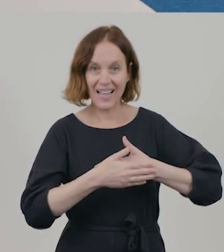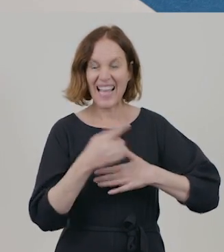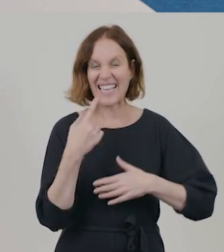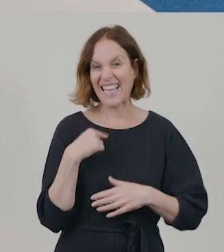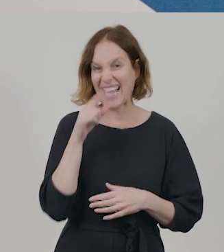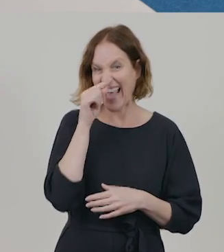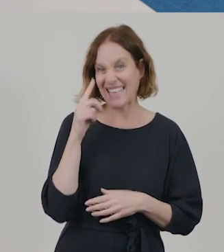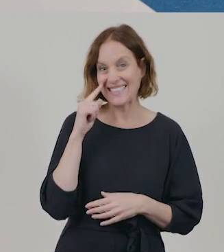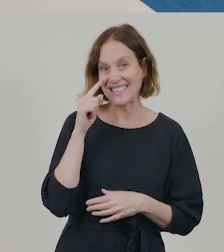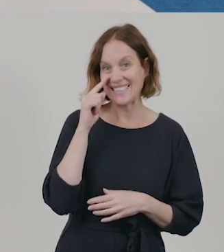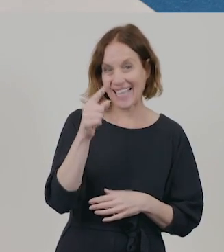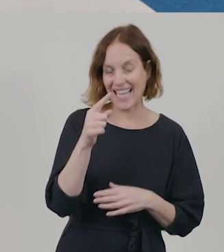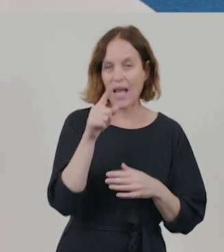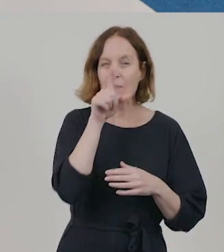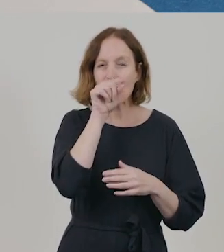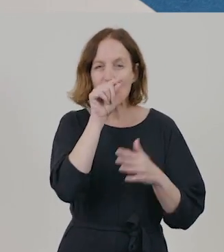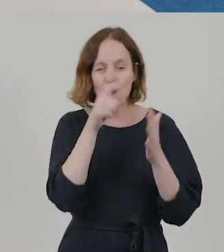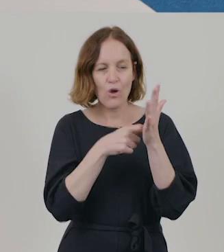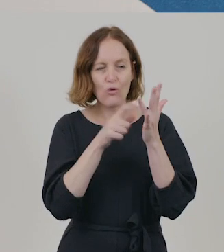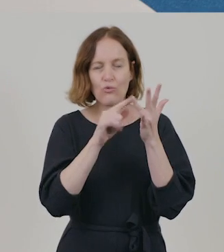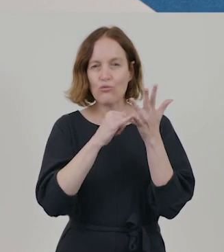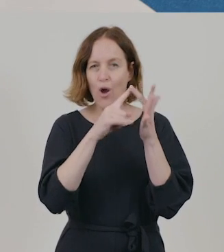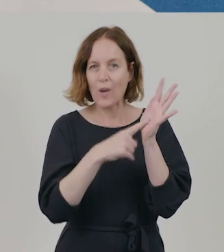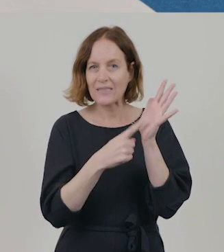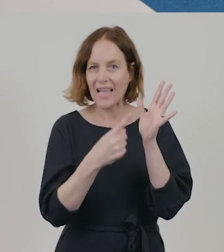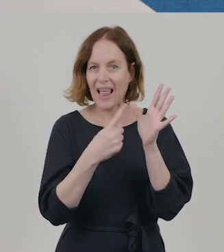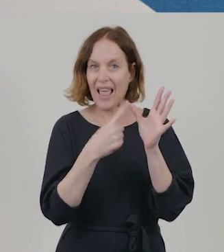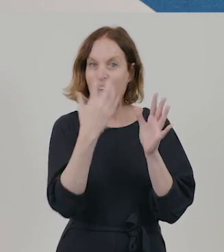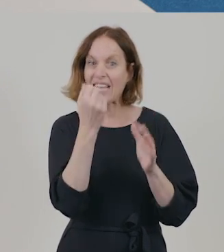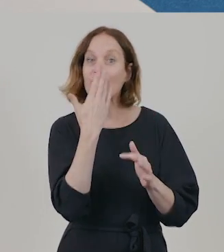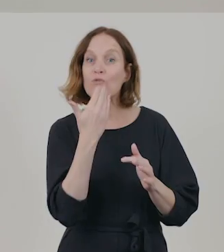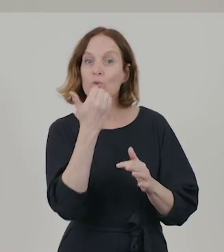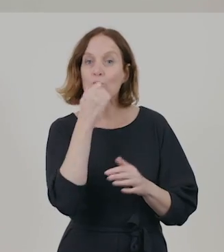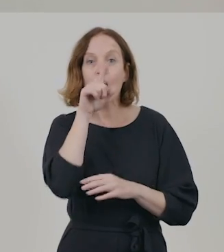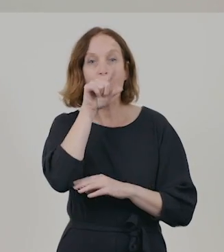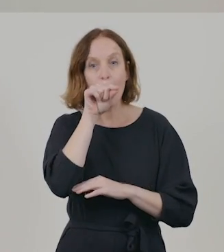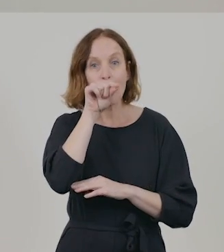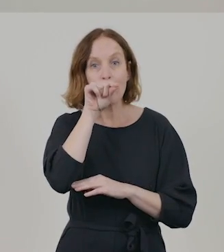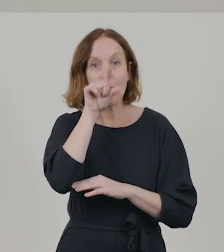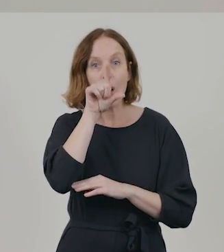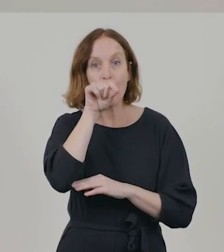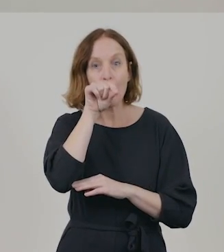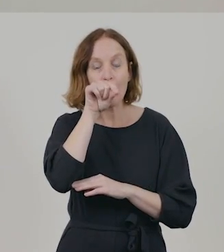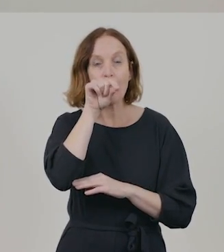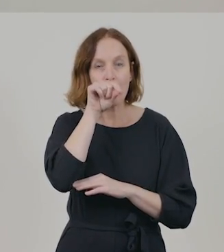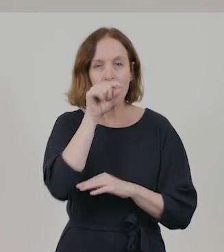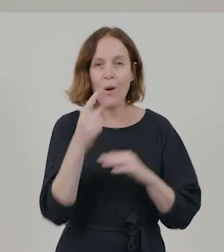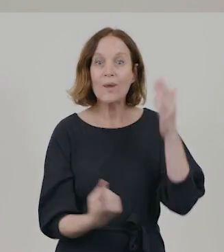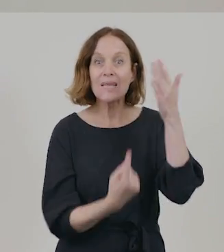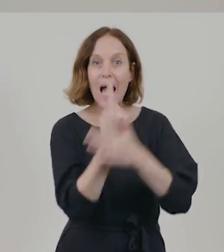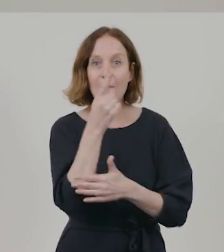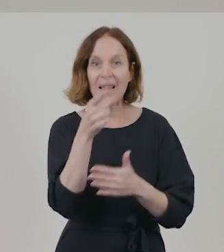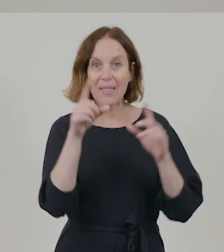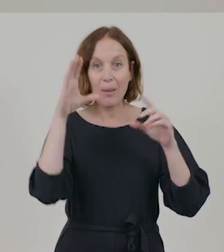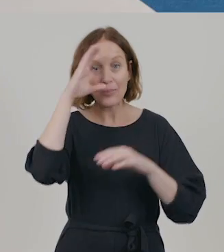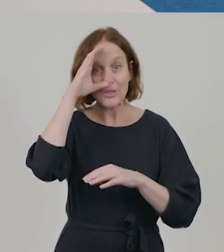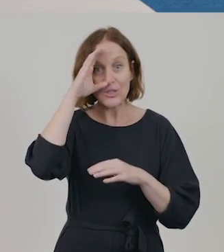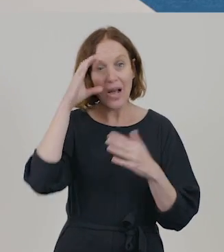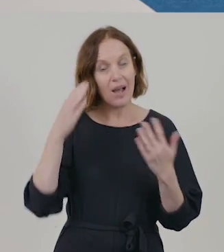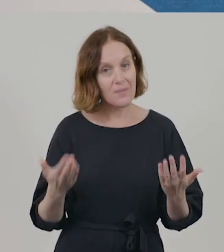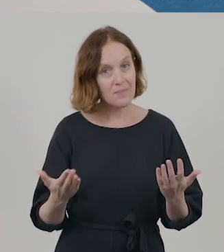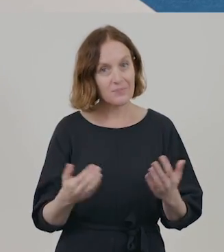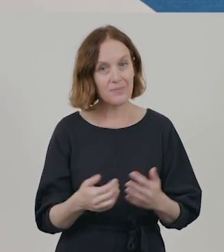The title of our story is I Am, a Rosie and Wallace story. What do you think